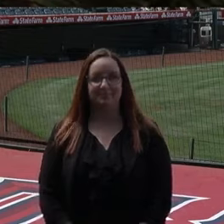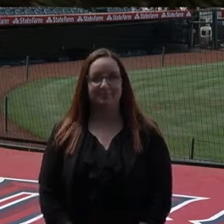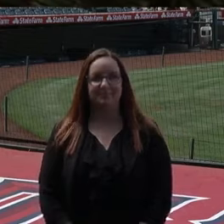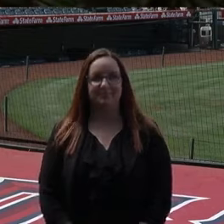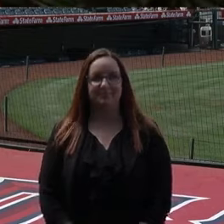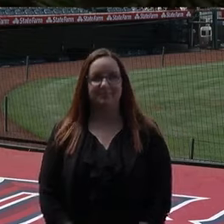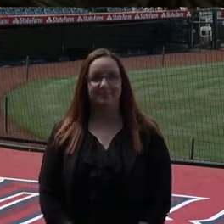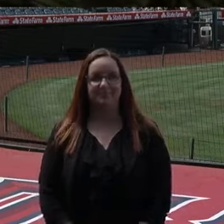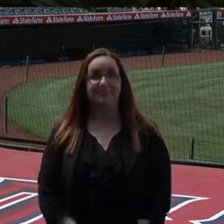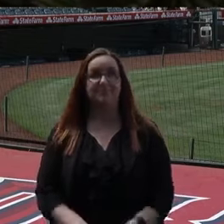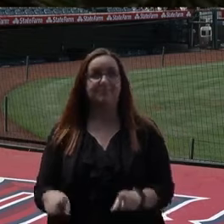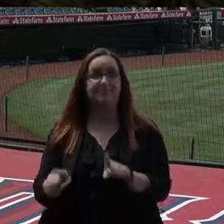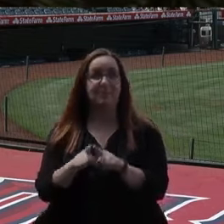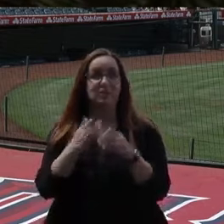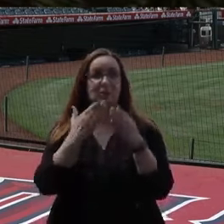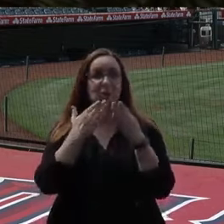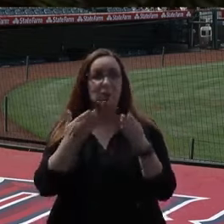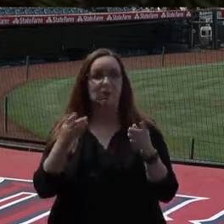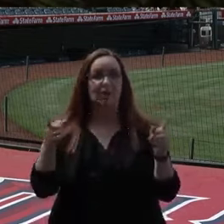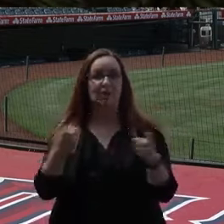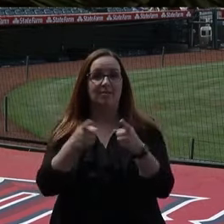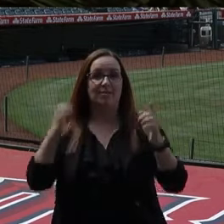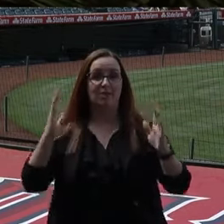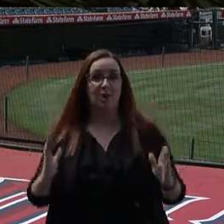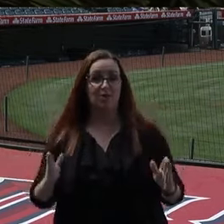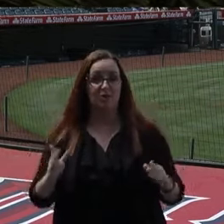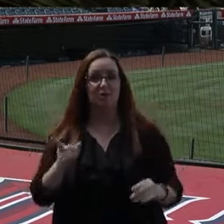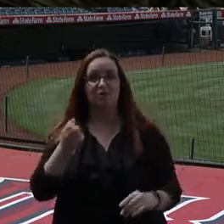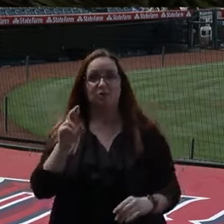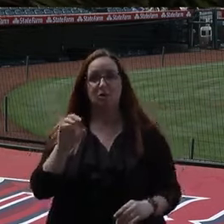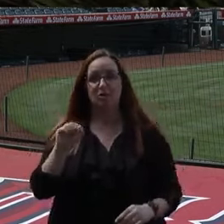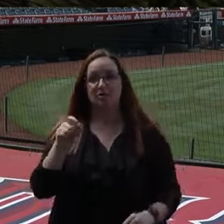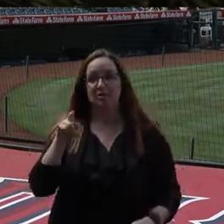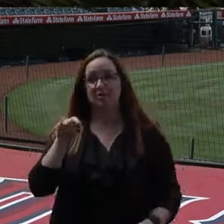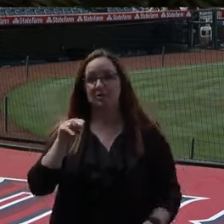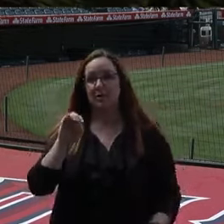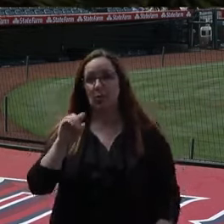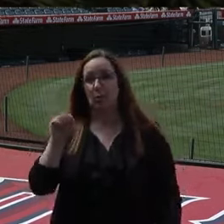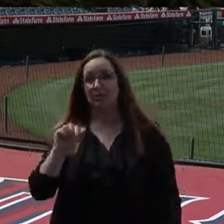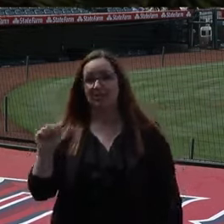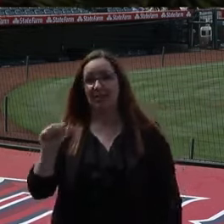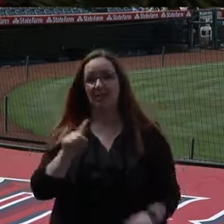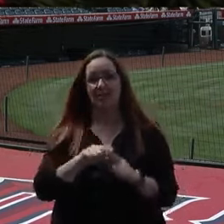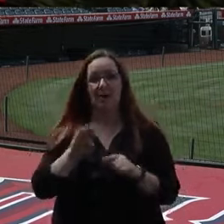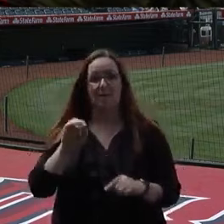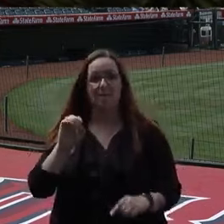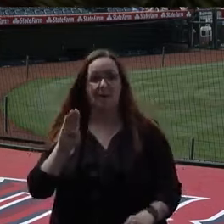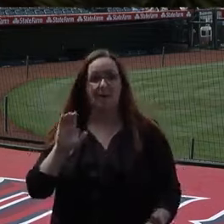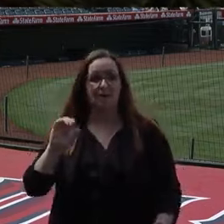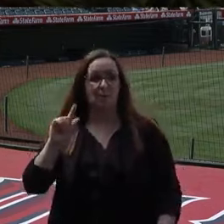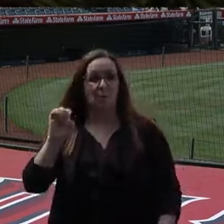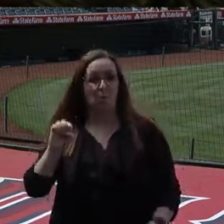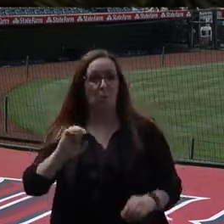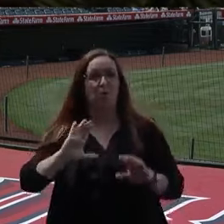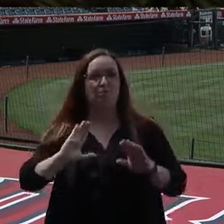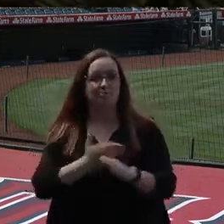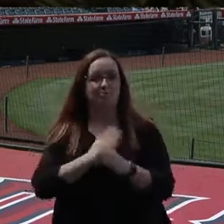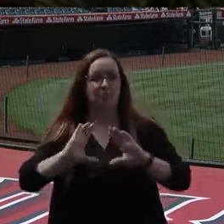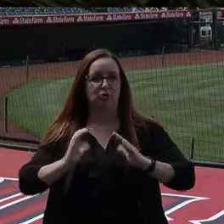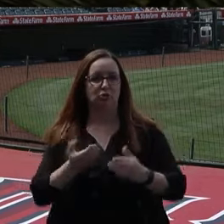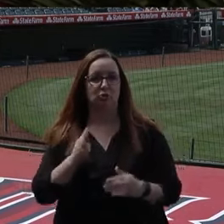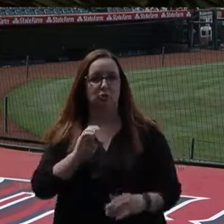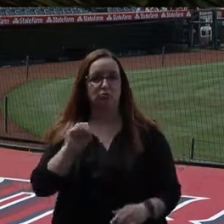I would also like to thank our conductor, Dr. Espinoza, of the Bob Cole Conservatory Brass